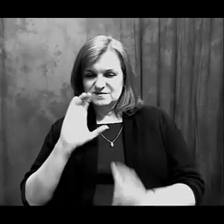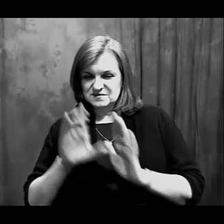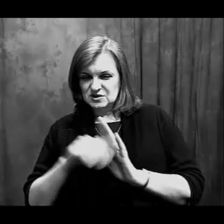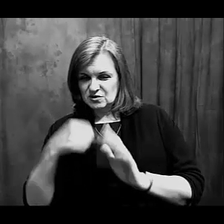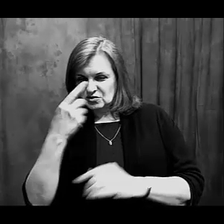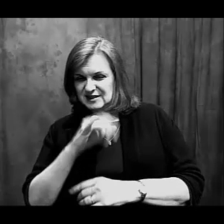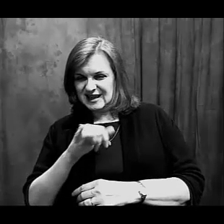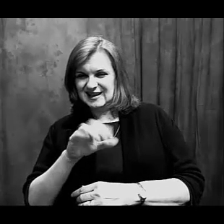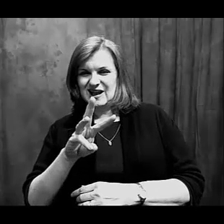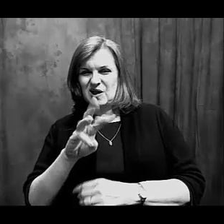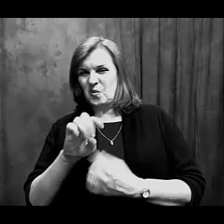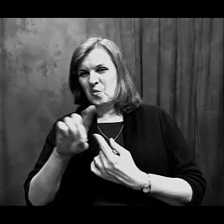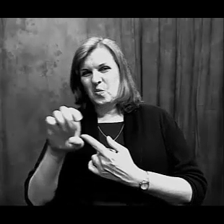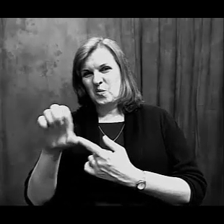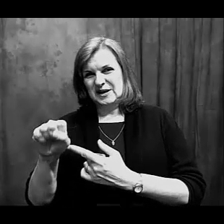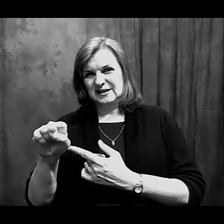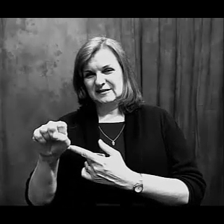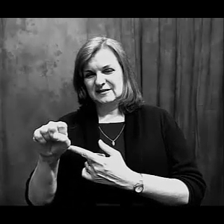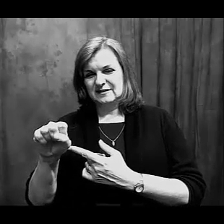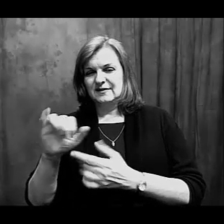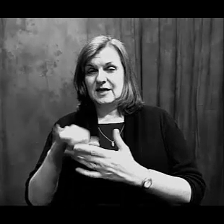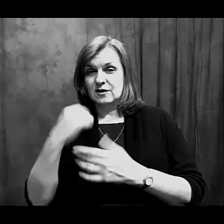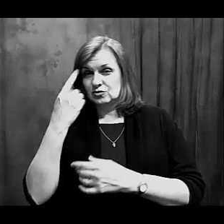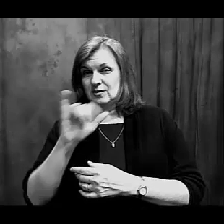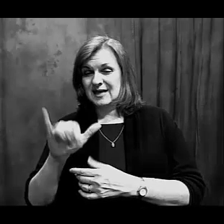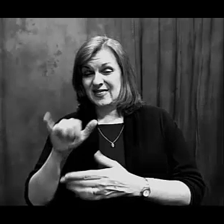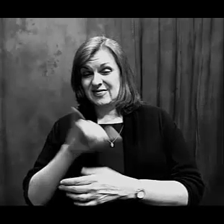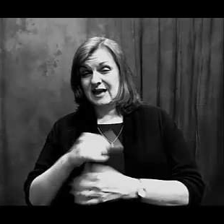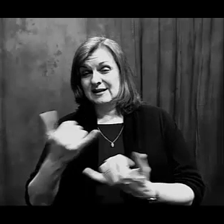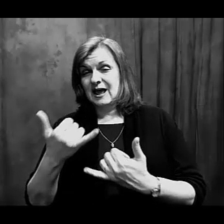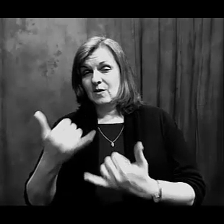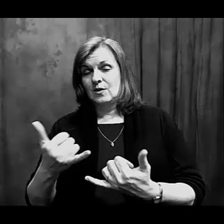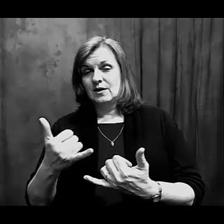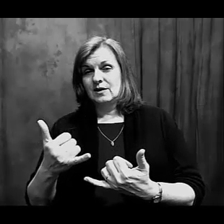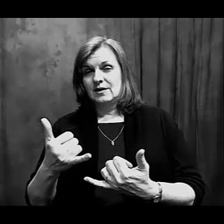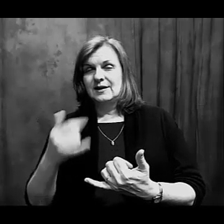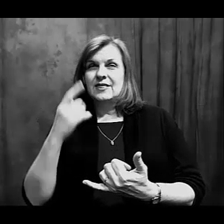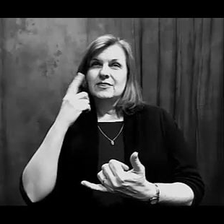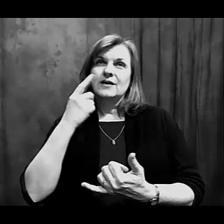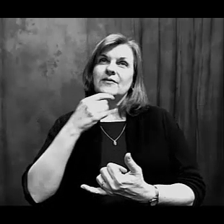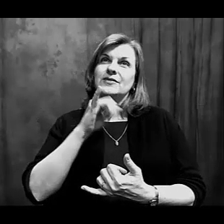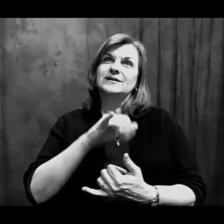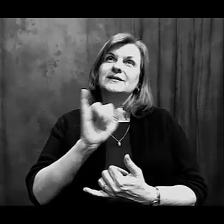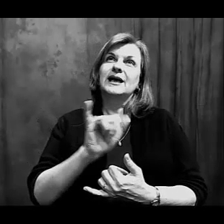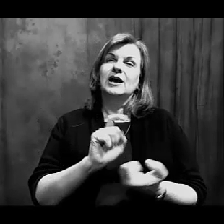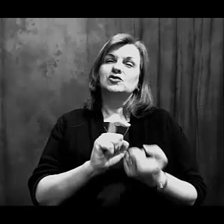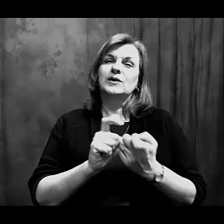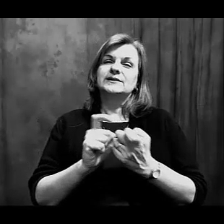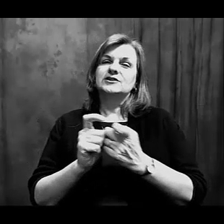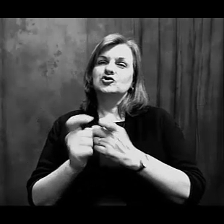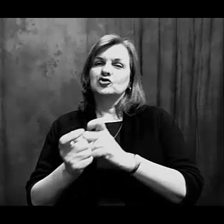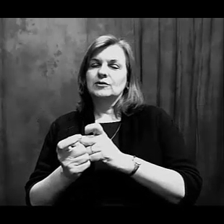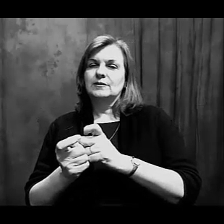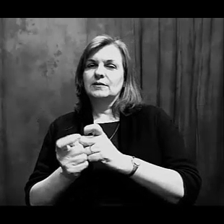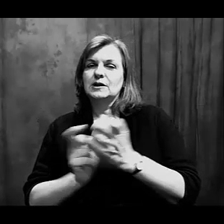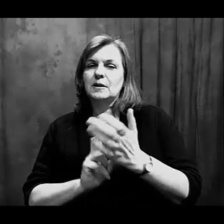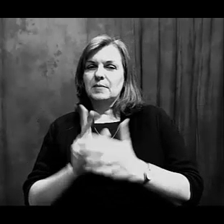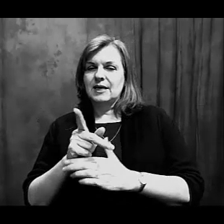Okay, we see a lot of what you would probably call weeds that look a lot like this now. So thinking about this